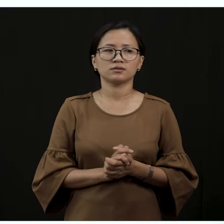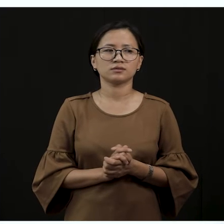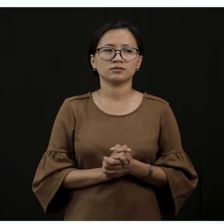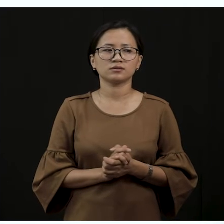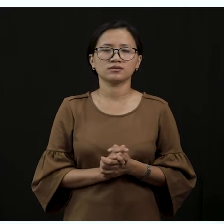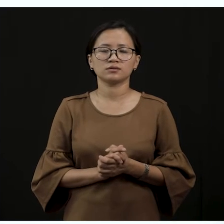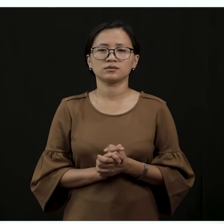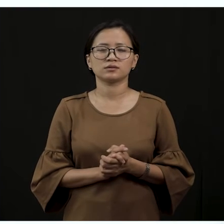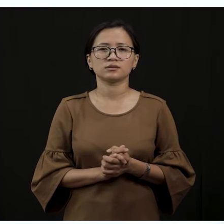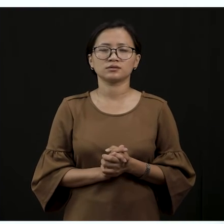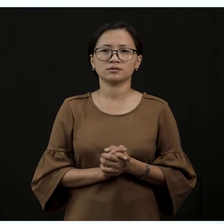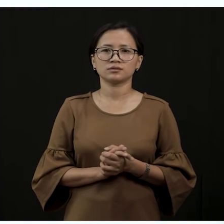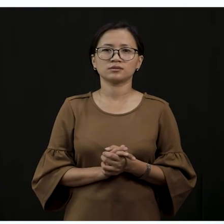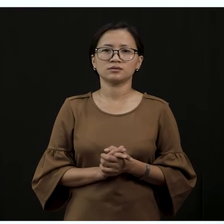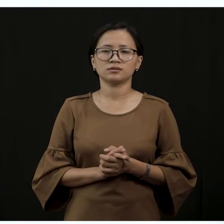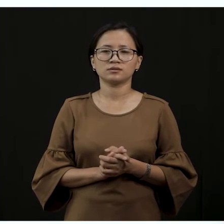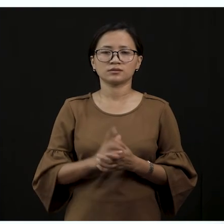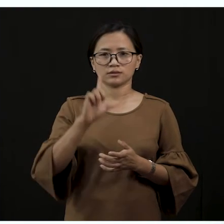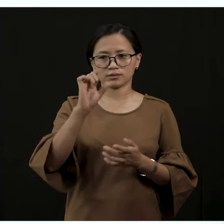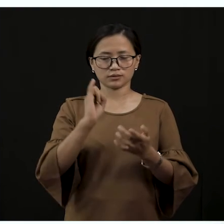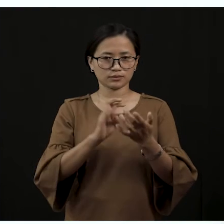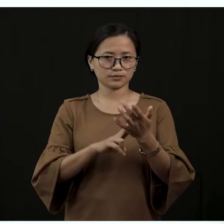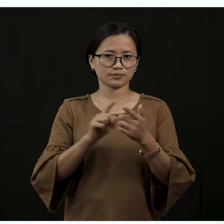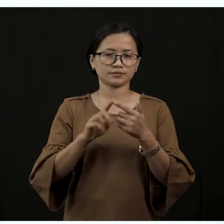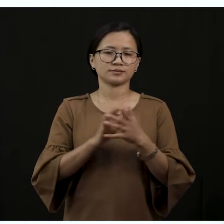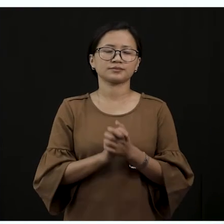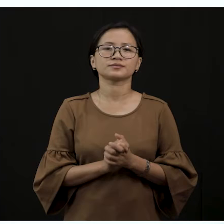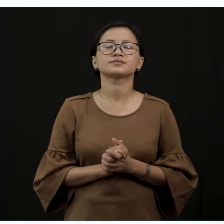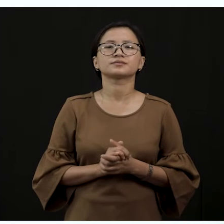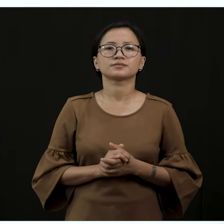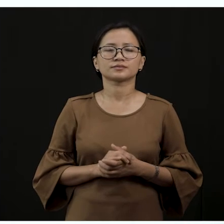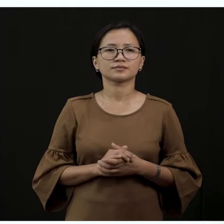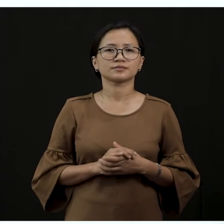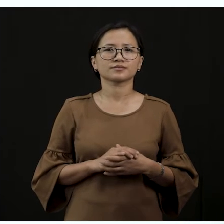H-O-R-I-Z-O-N-T-A-L. Horizontal. Horizontal line.